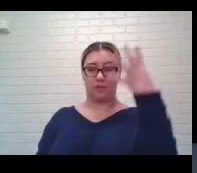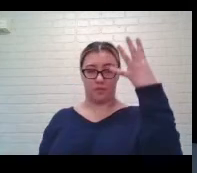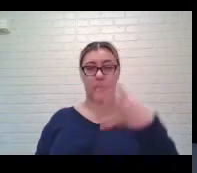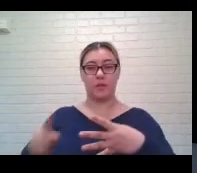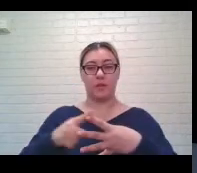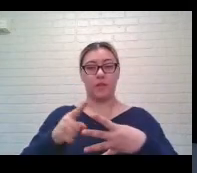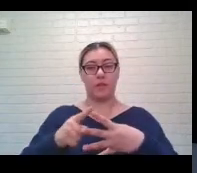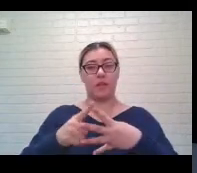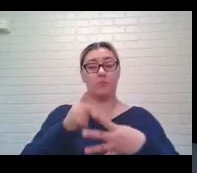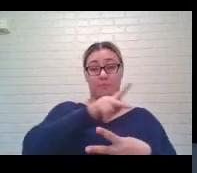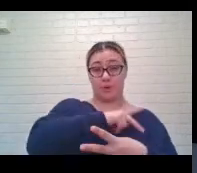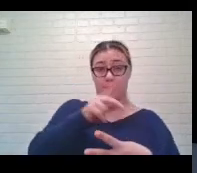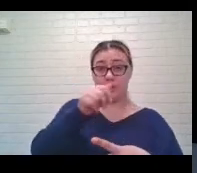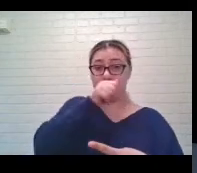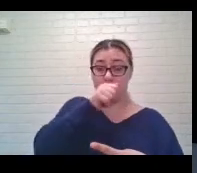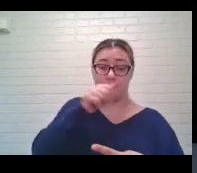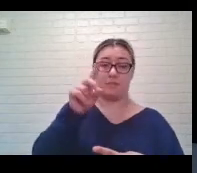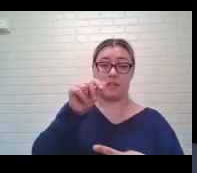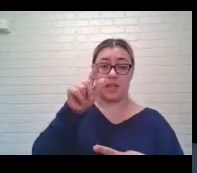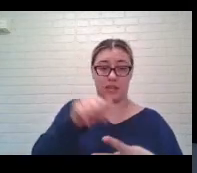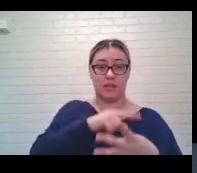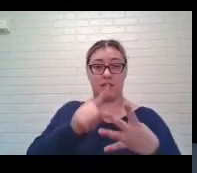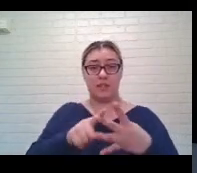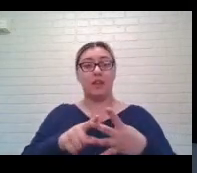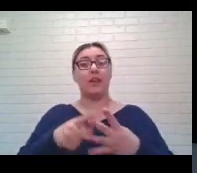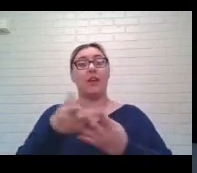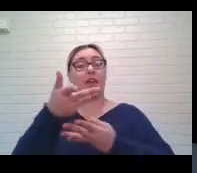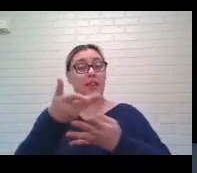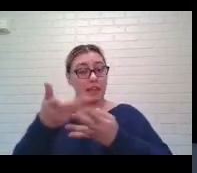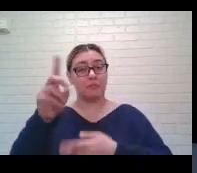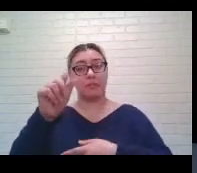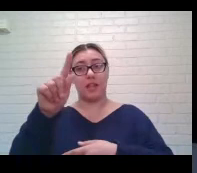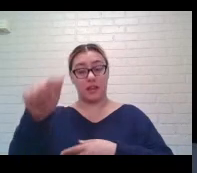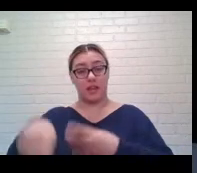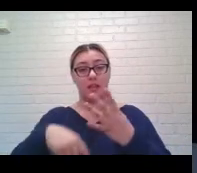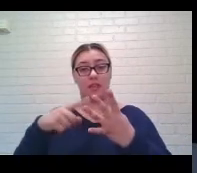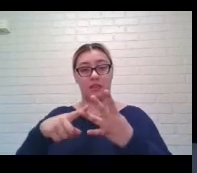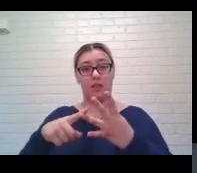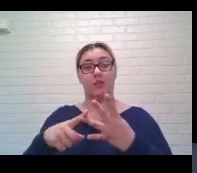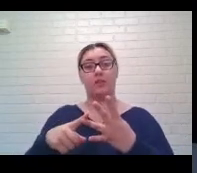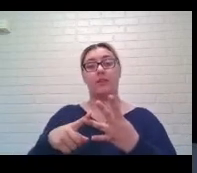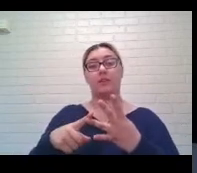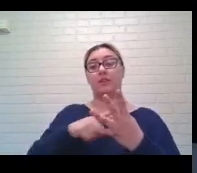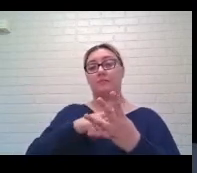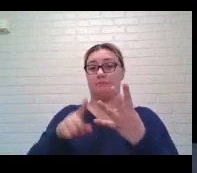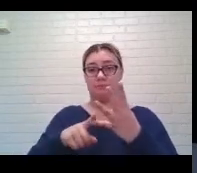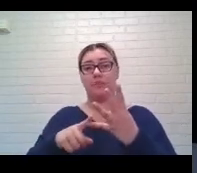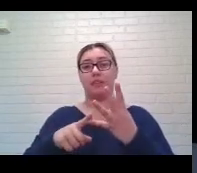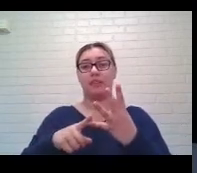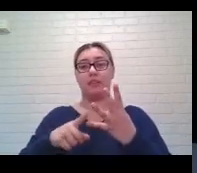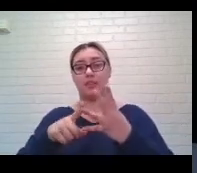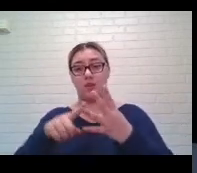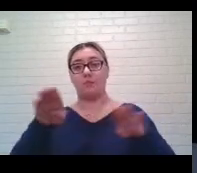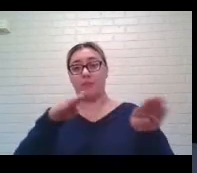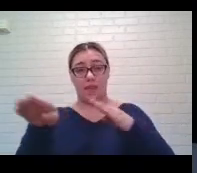is engagement data, the third is behavioral data, and the fourth is attitudinal data. So under personal data, we